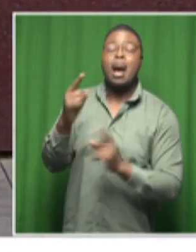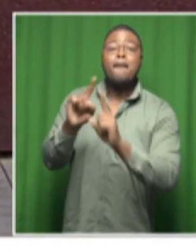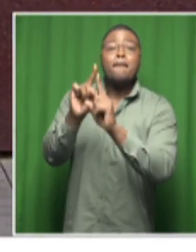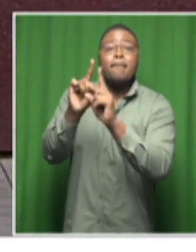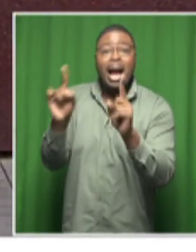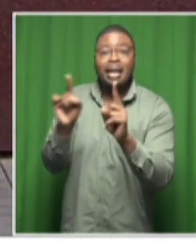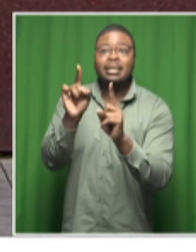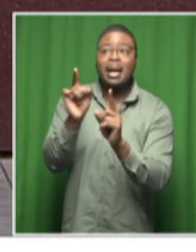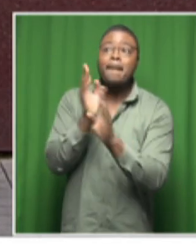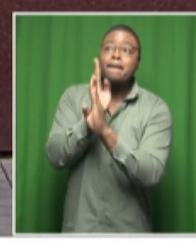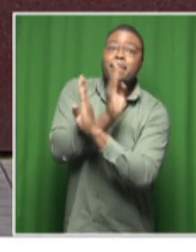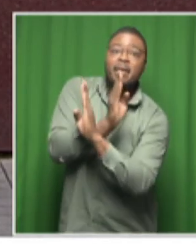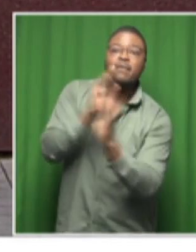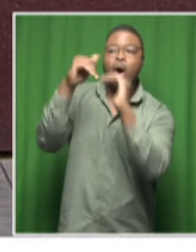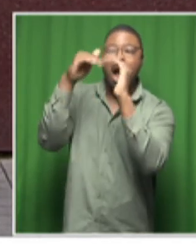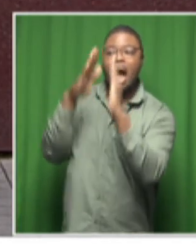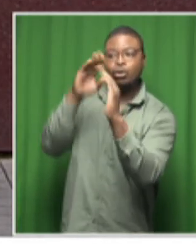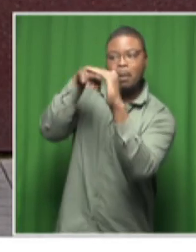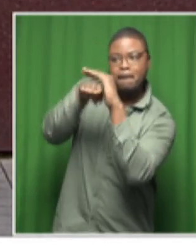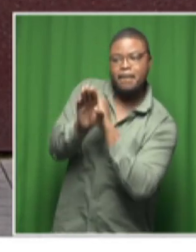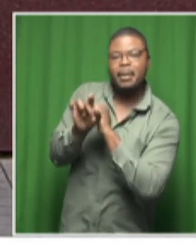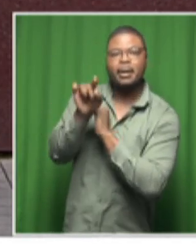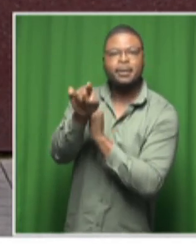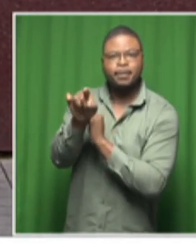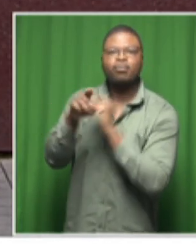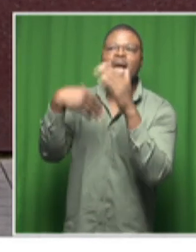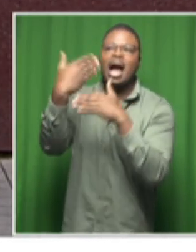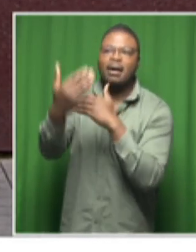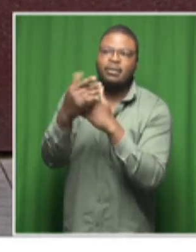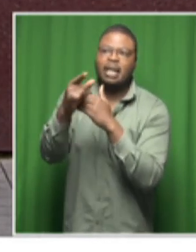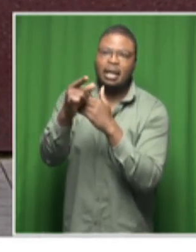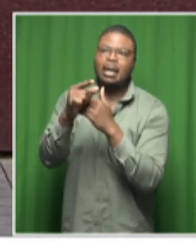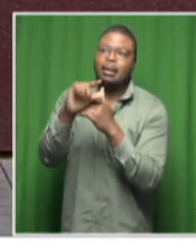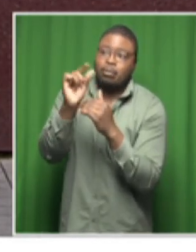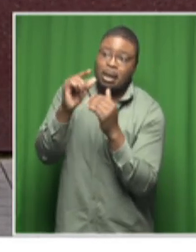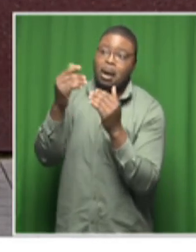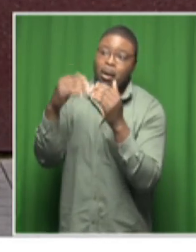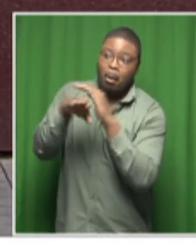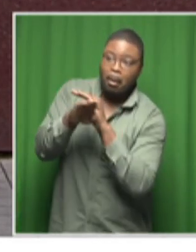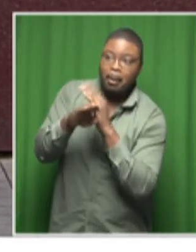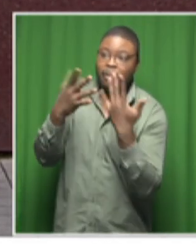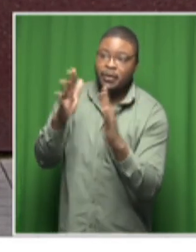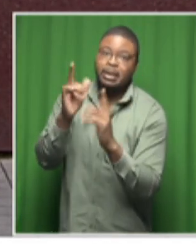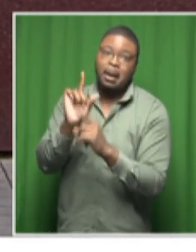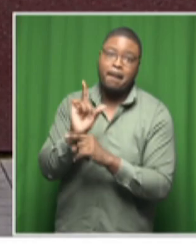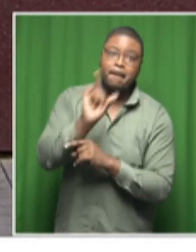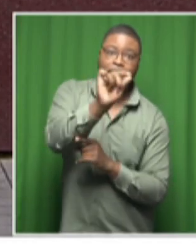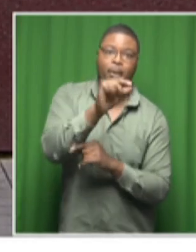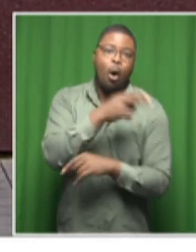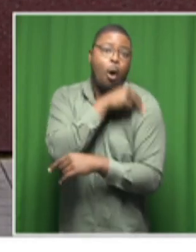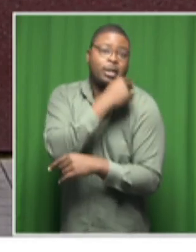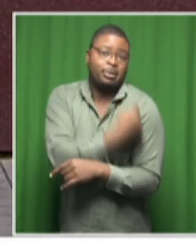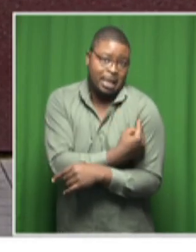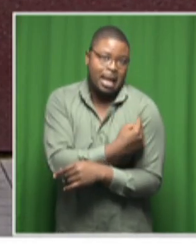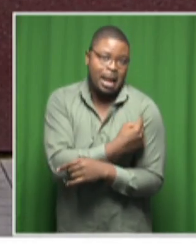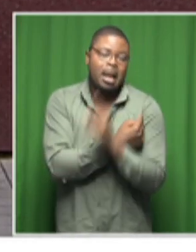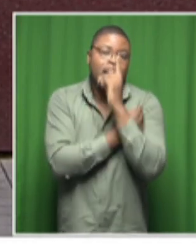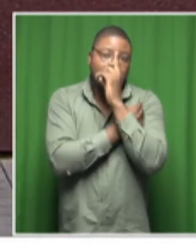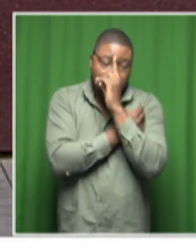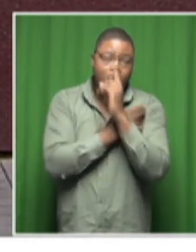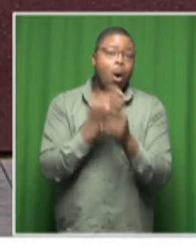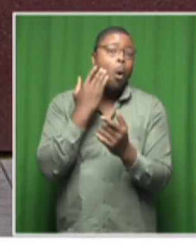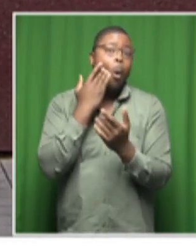going inside the house, they then left and went to the hospital where Senzo Meyiwa was taken, and it was there where